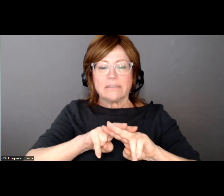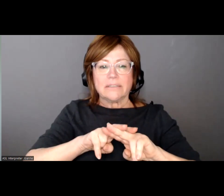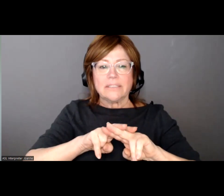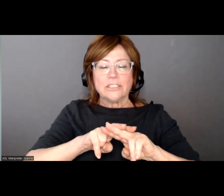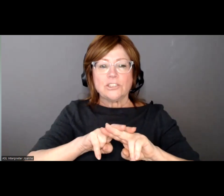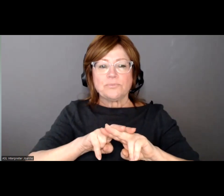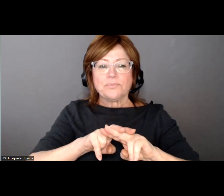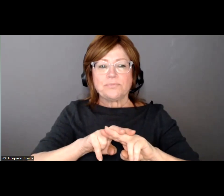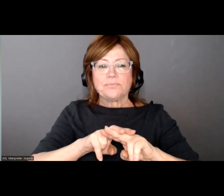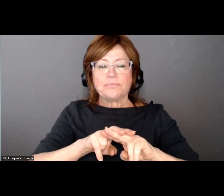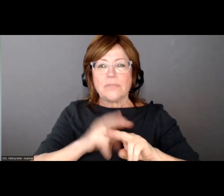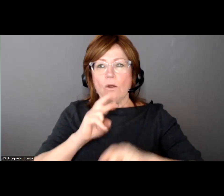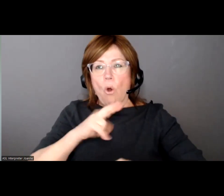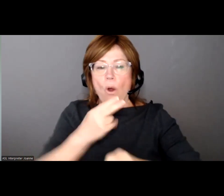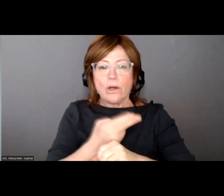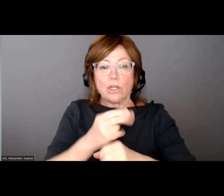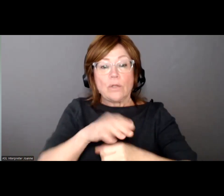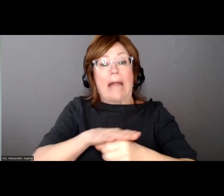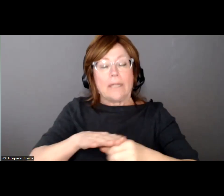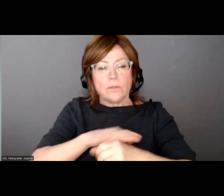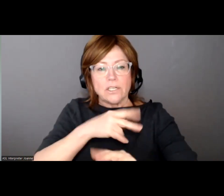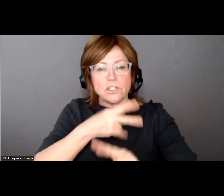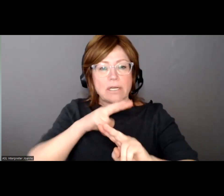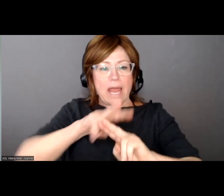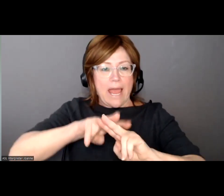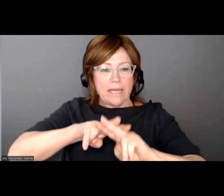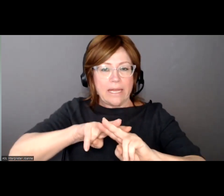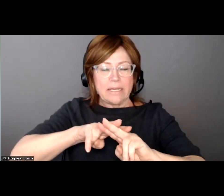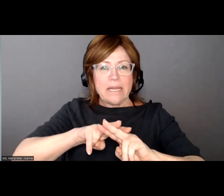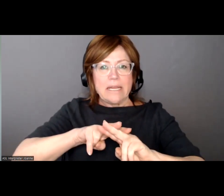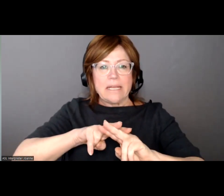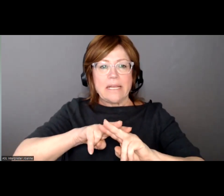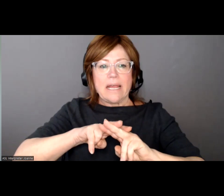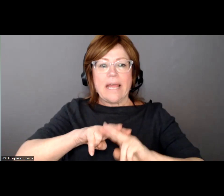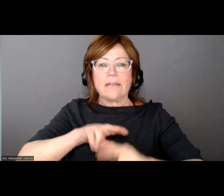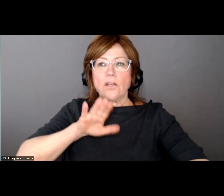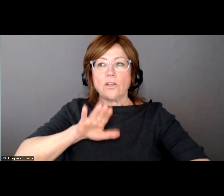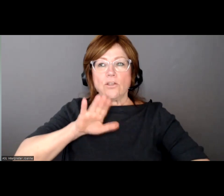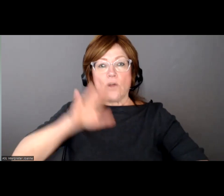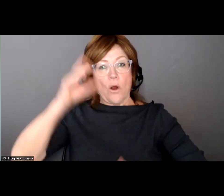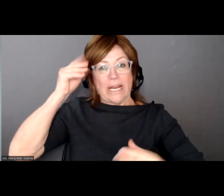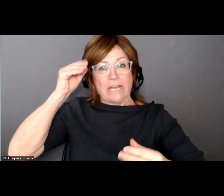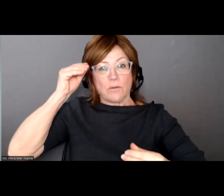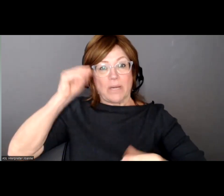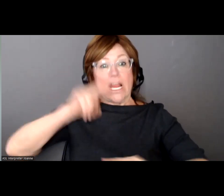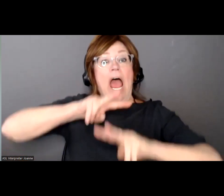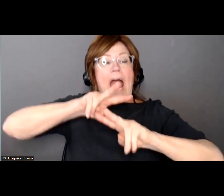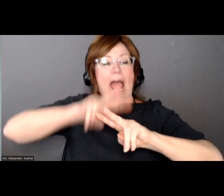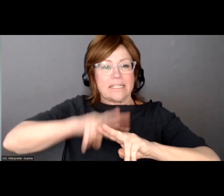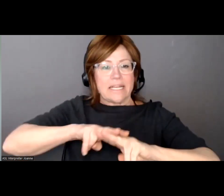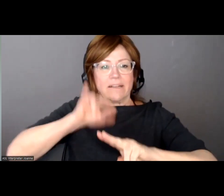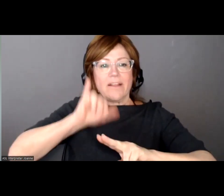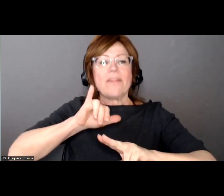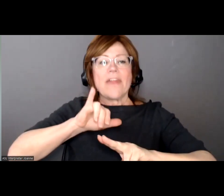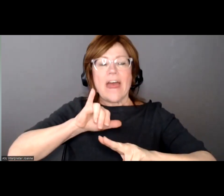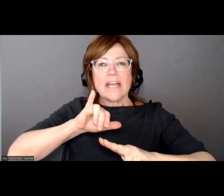maybe location hashtags and what your content is about hashtags, that's what I think you're sort of hitting